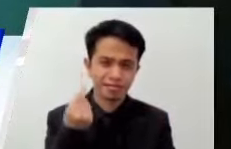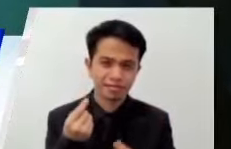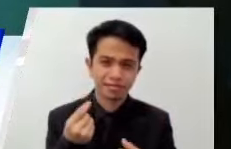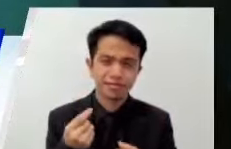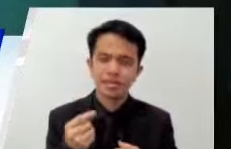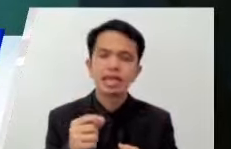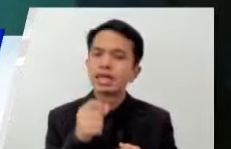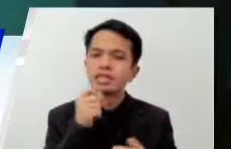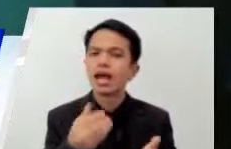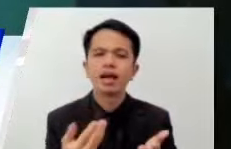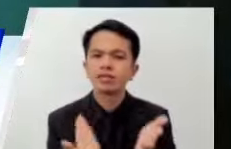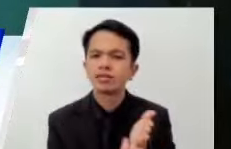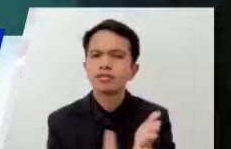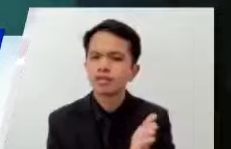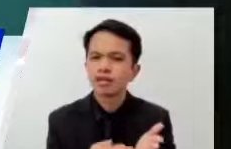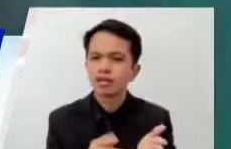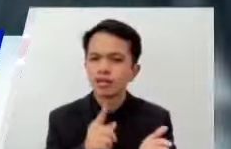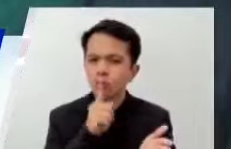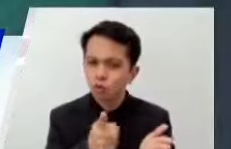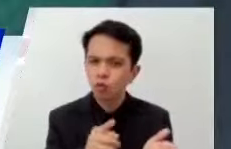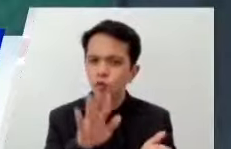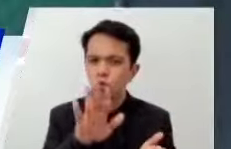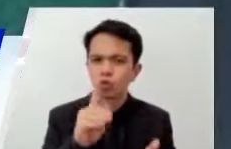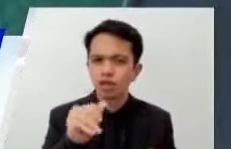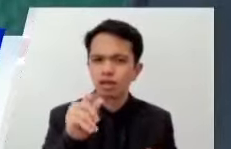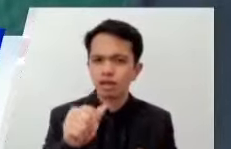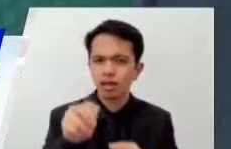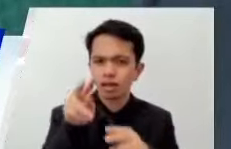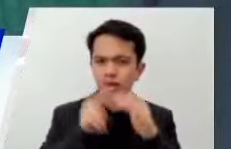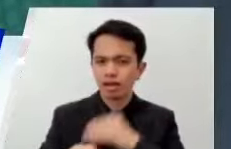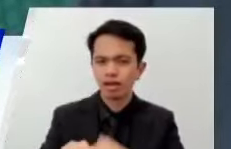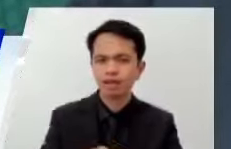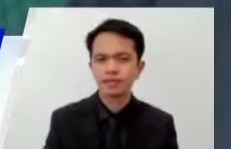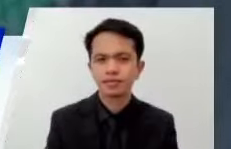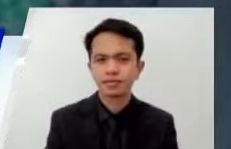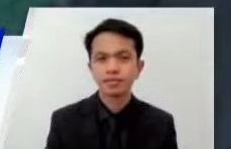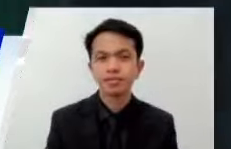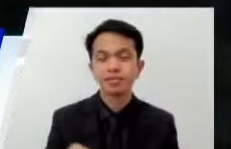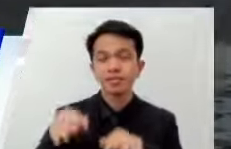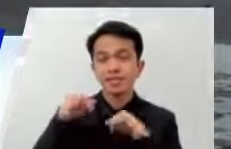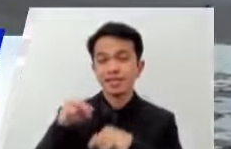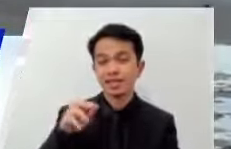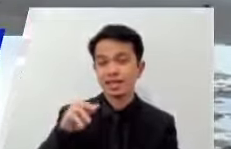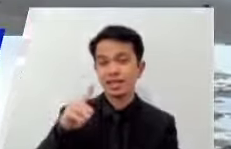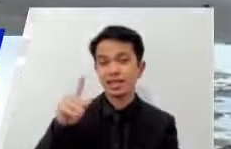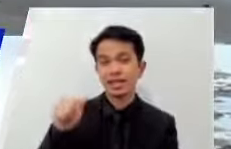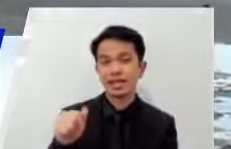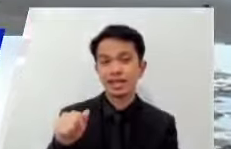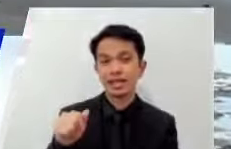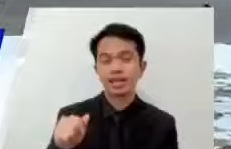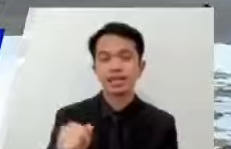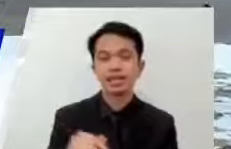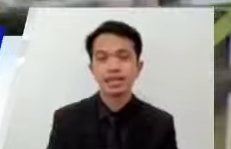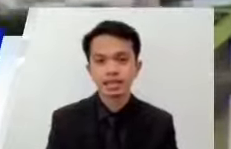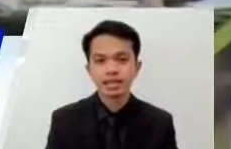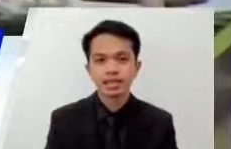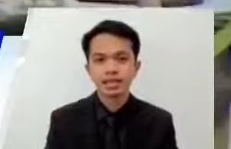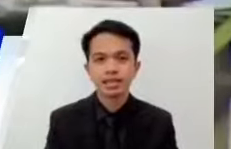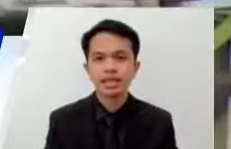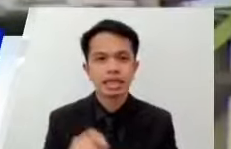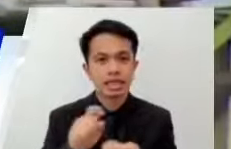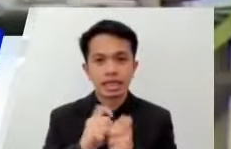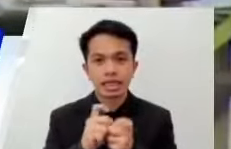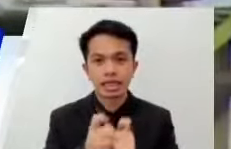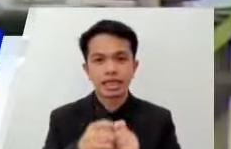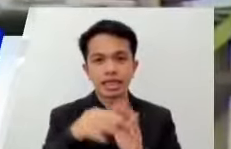ninyo, your poverty forecast. Paliwanag ni NEDA Secretary Arsenio Balisacan, hindi nila binabago ang threshold para matrack